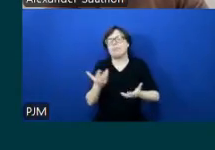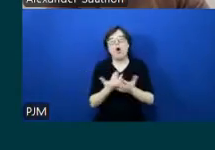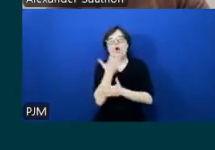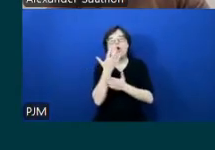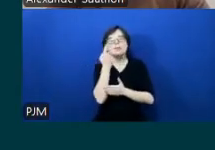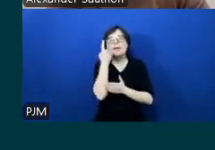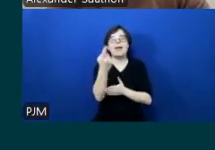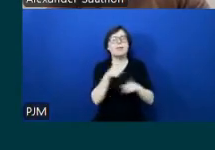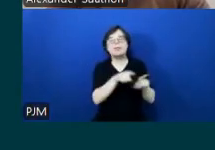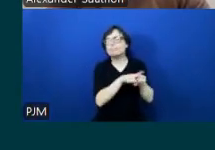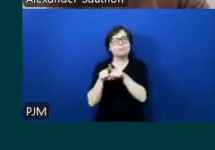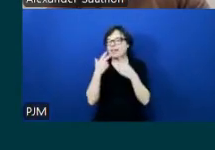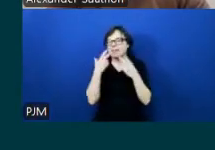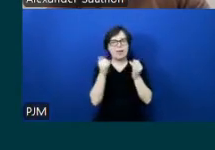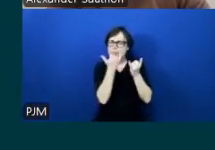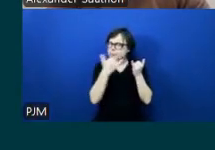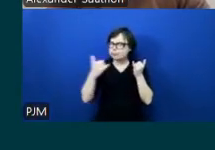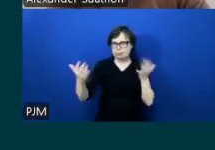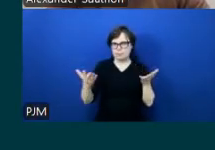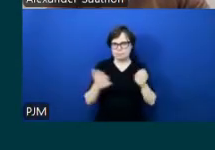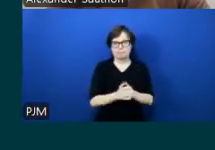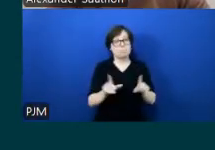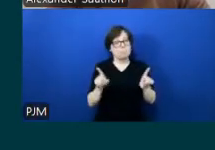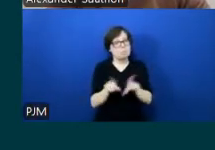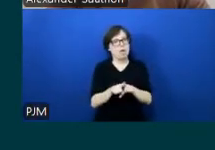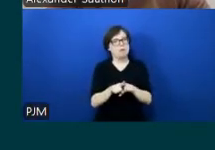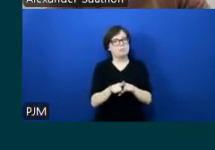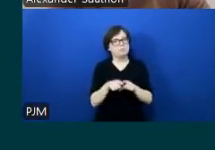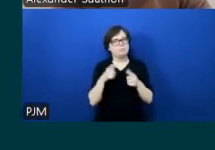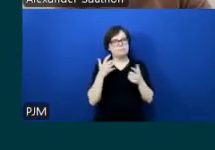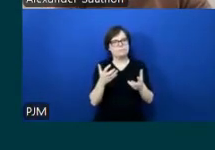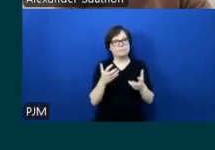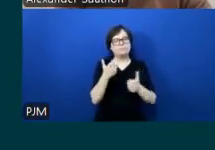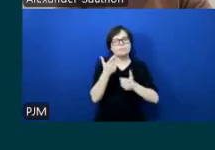layers, and to create sequences of varying density.